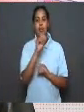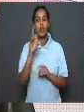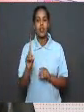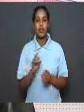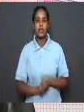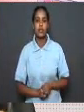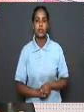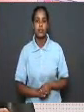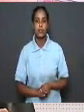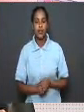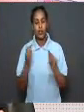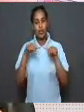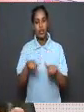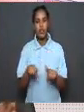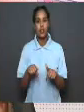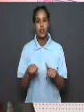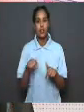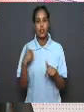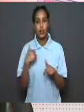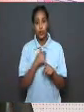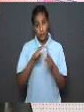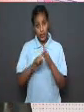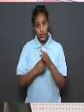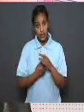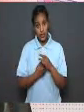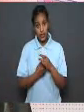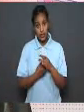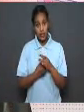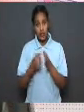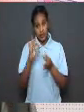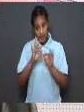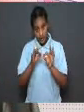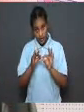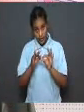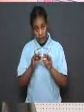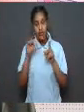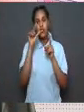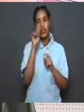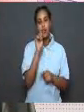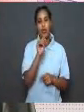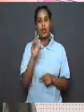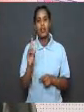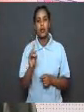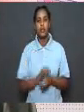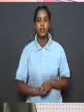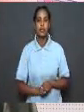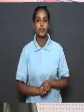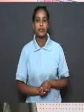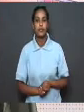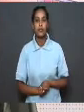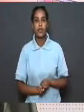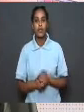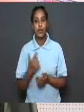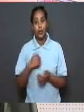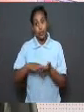thermodynamics. Today, we will begin by defining thermodynamics. We